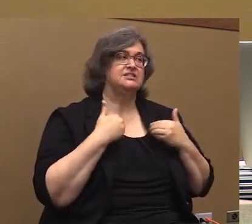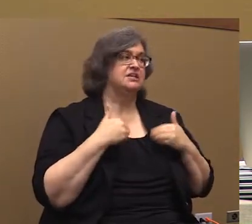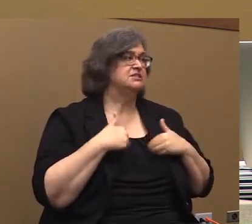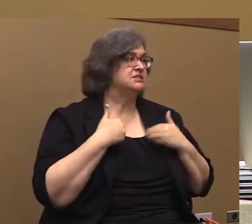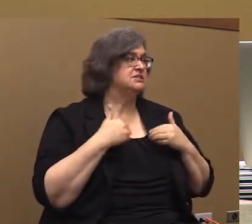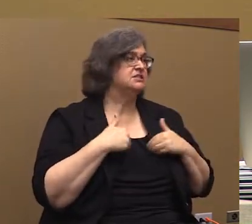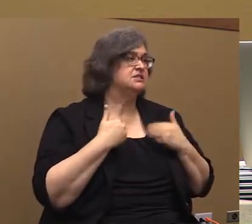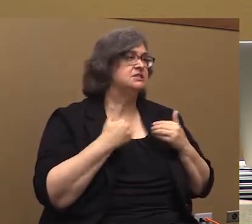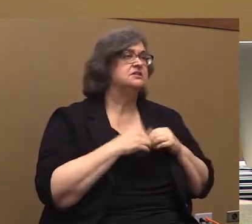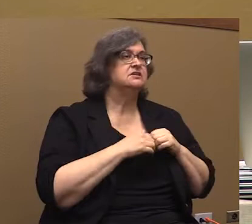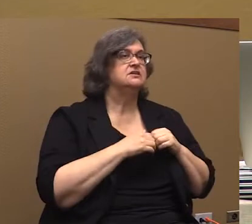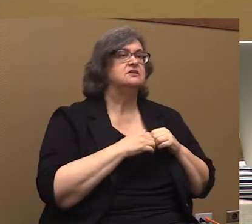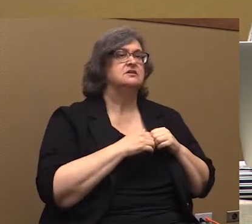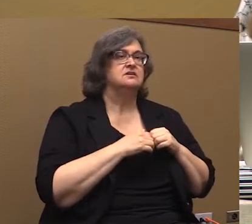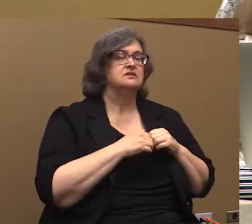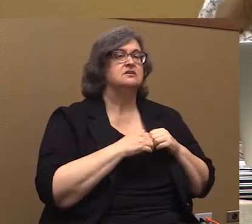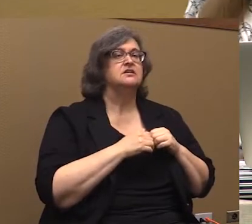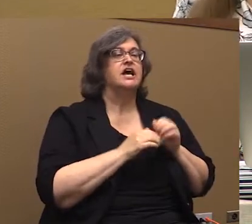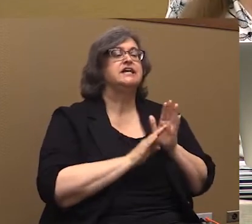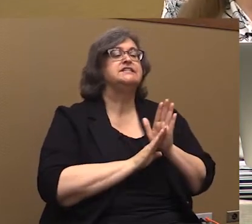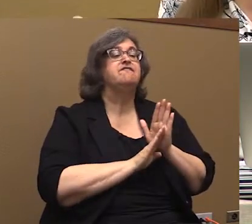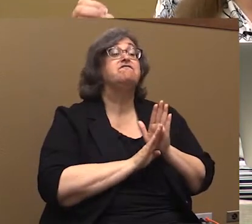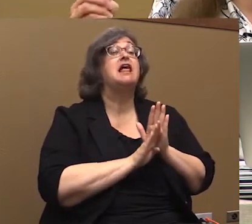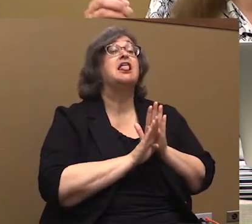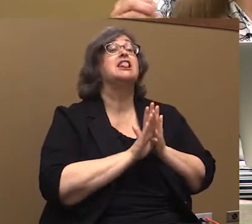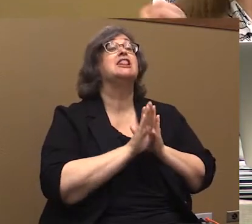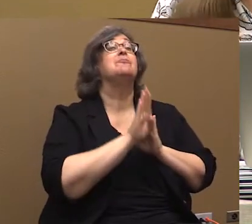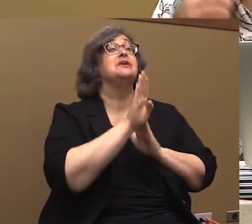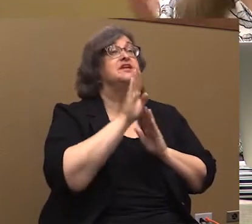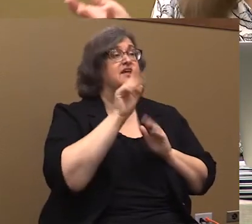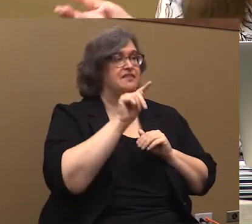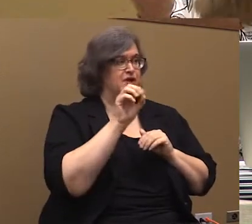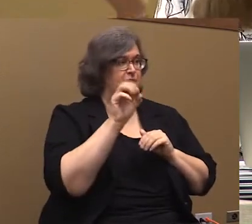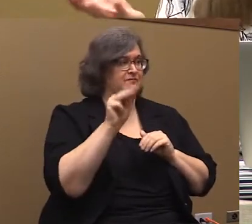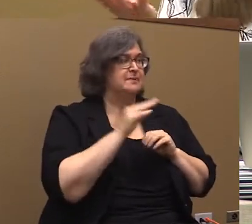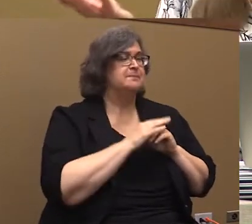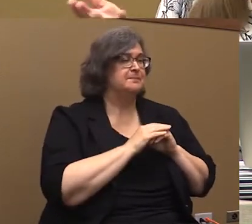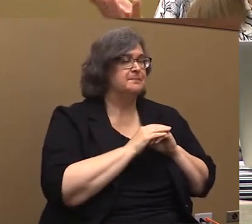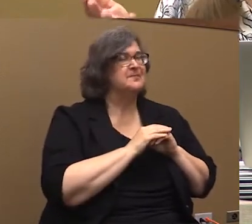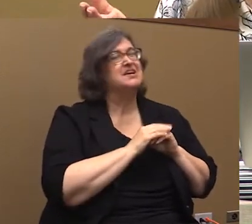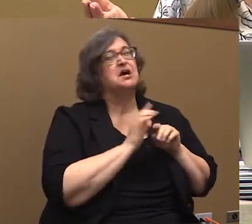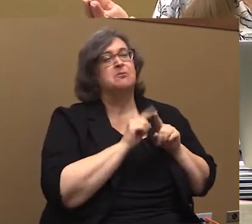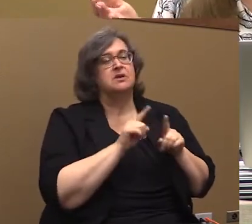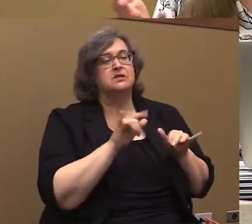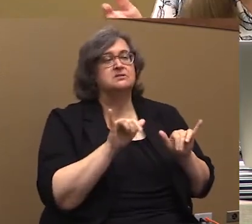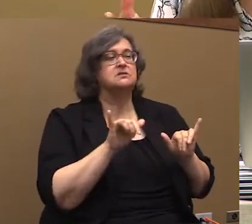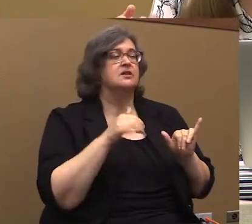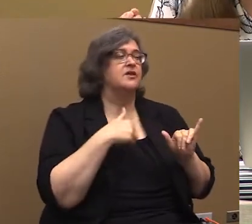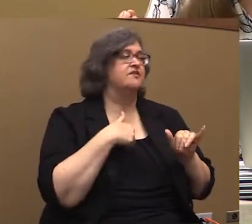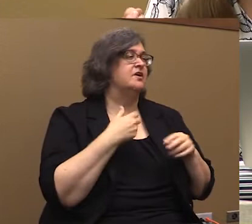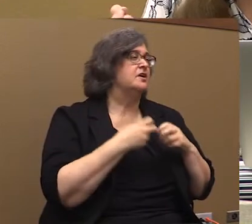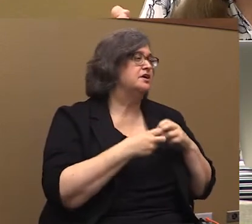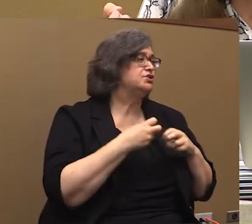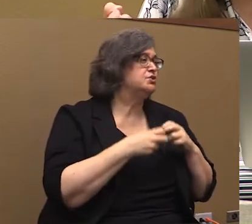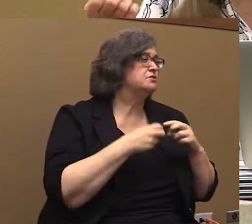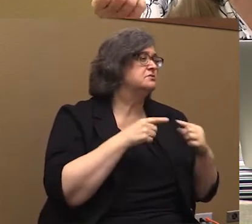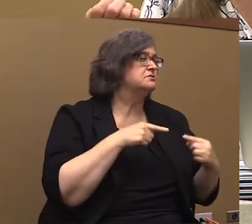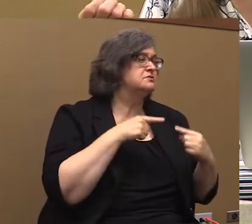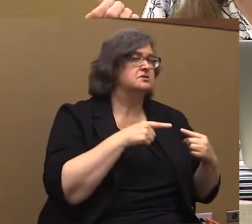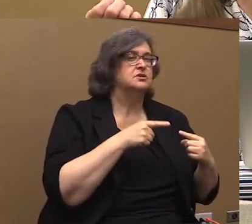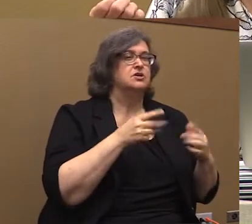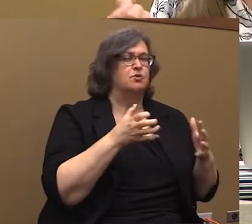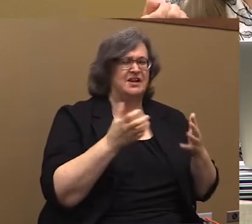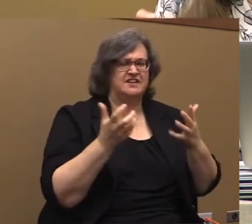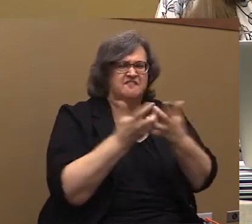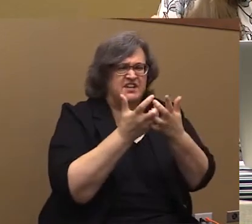And adolescents are developing their theory of mind, but they